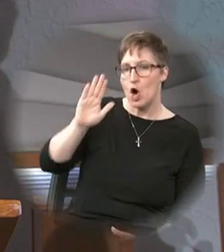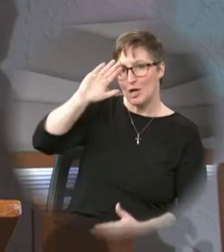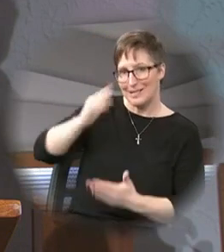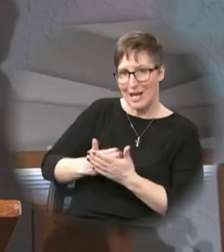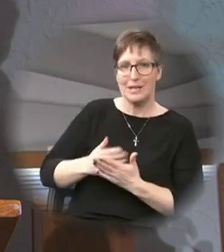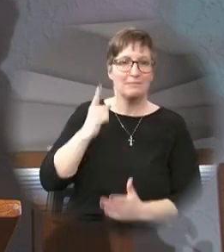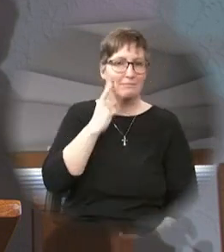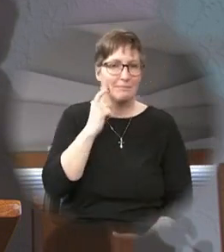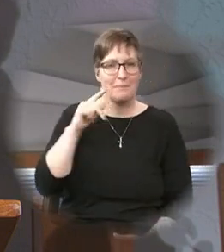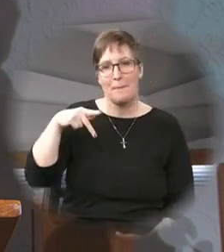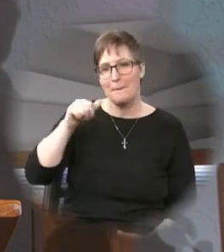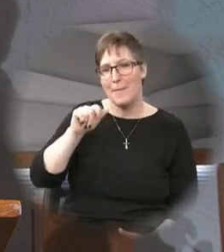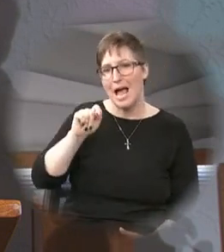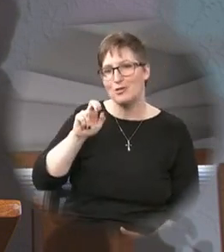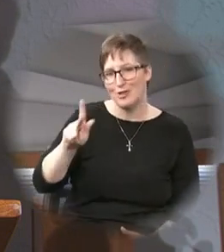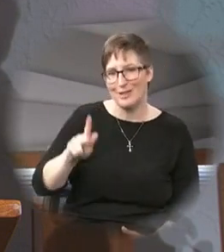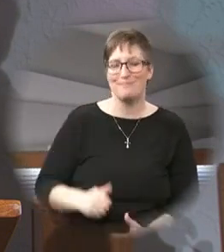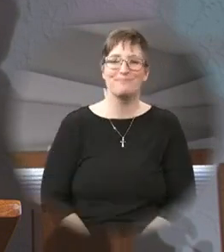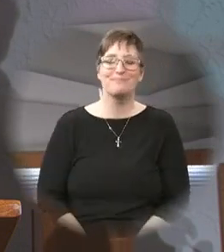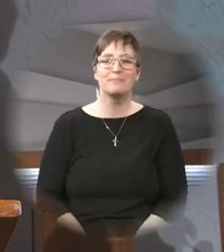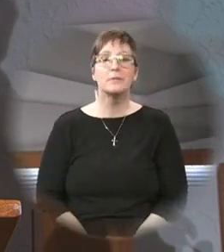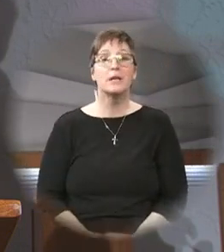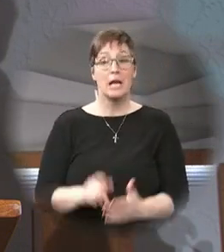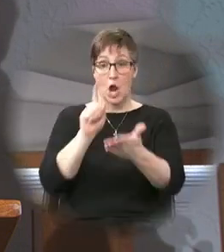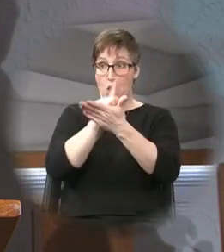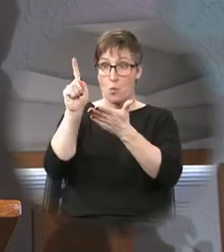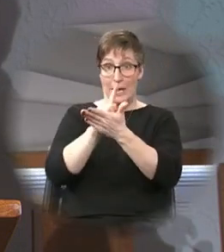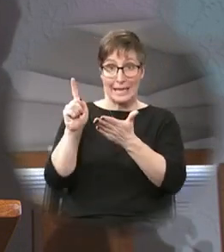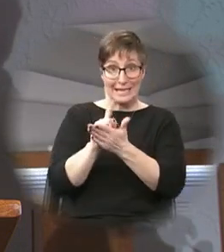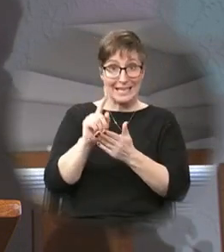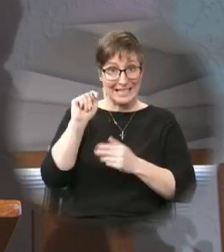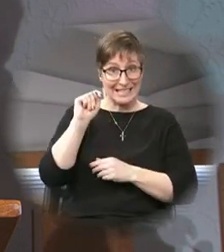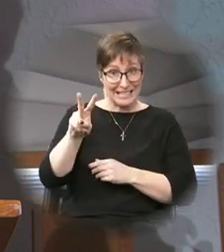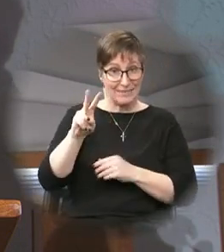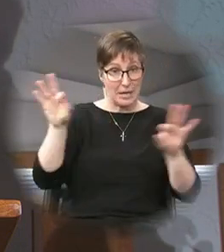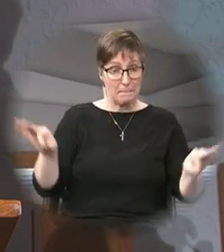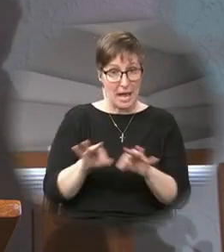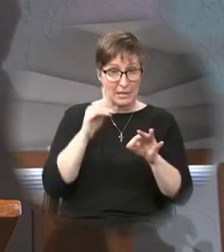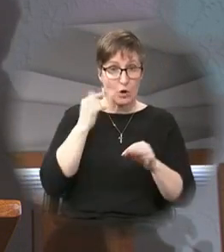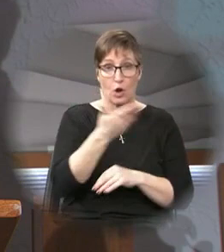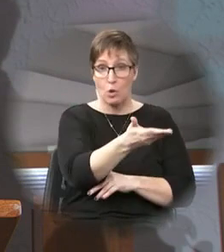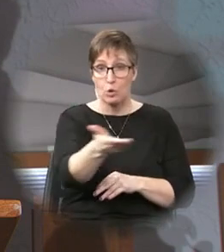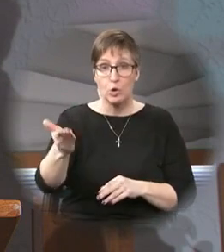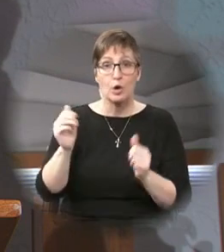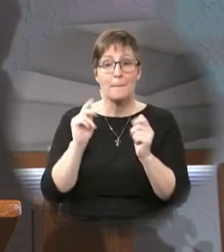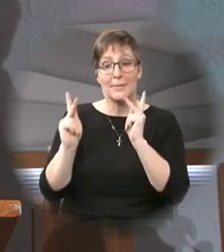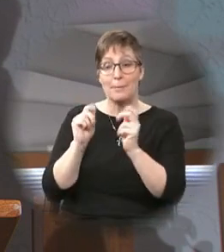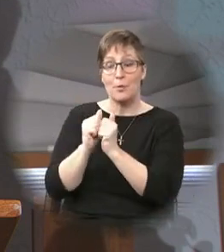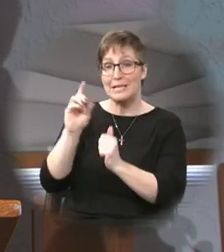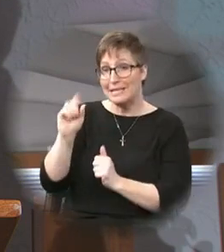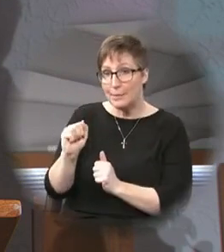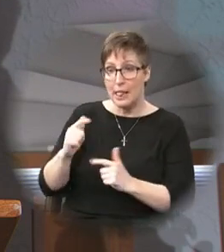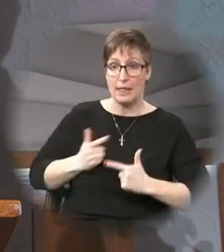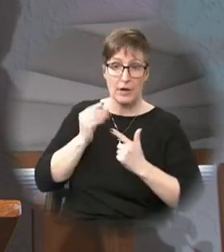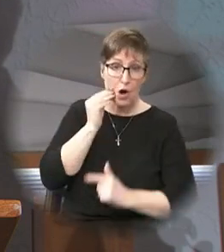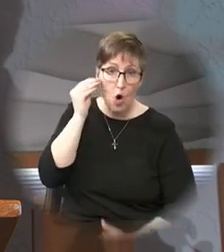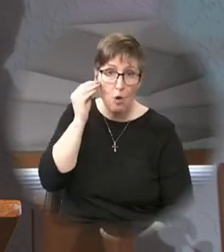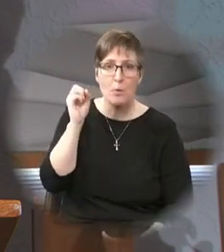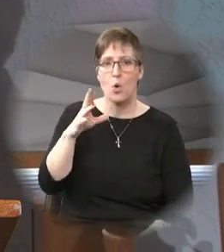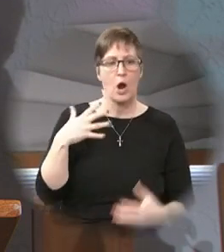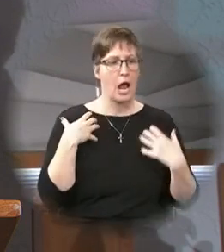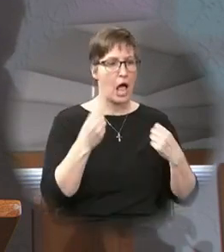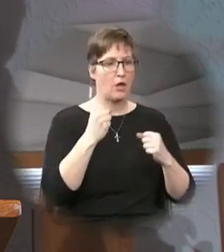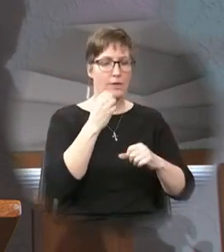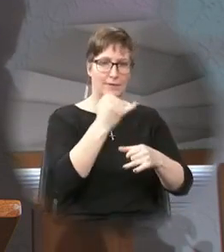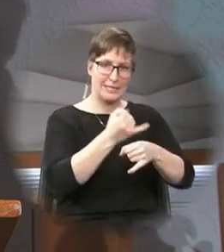Fruits. The opportunity to bring the weekly television mass to persons with disabilities living in their homes or